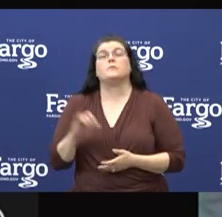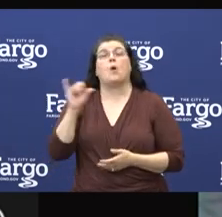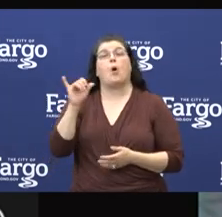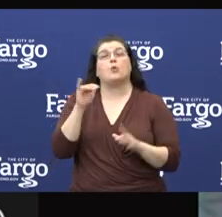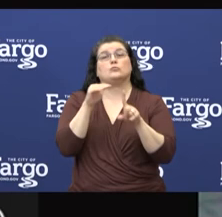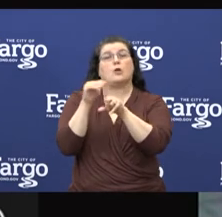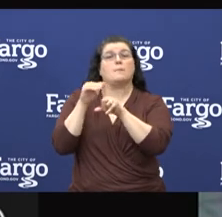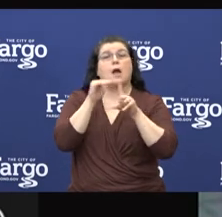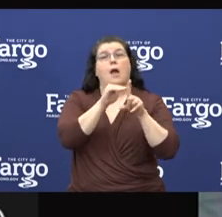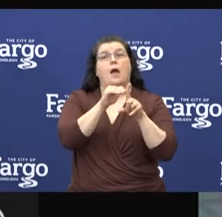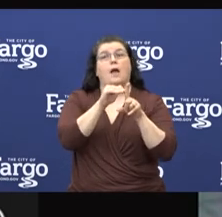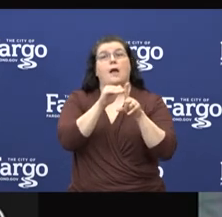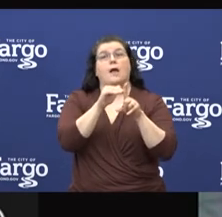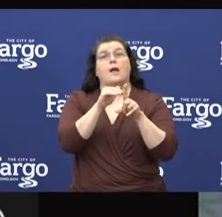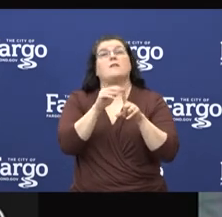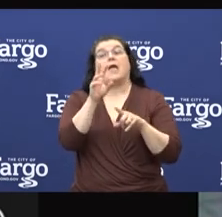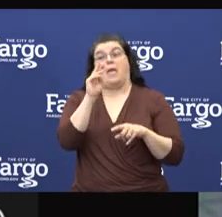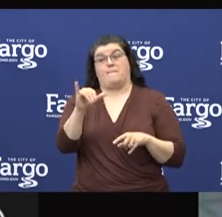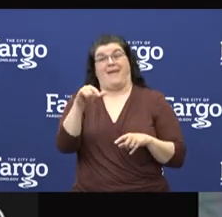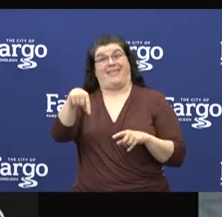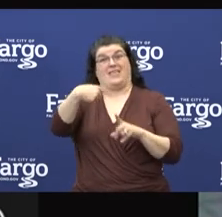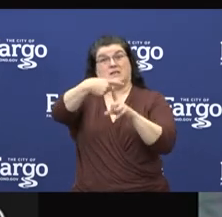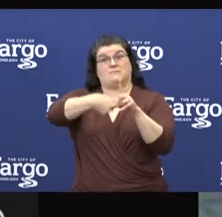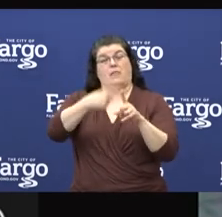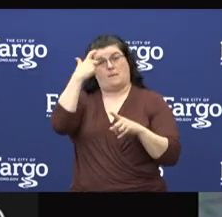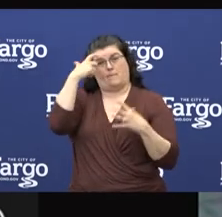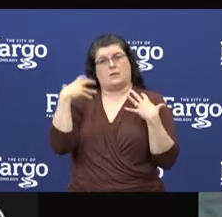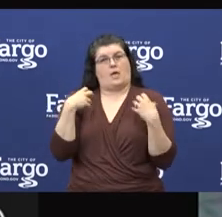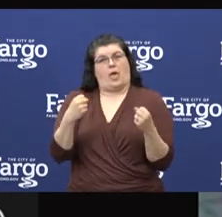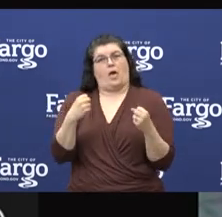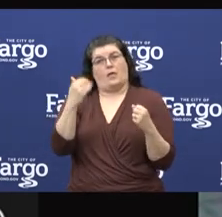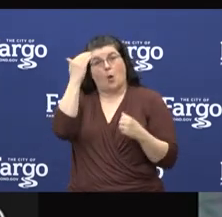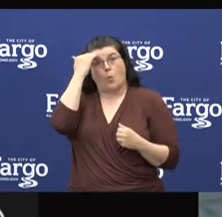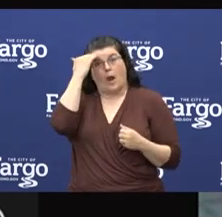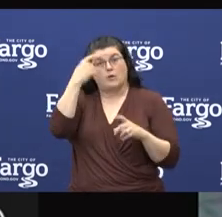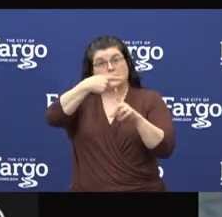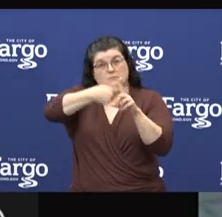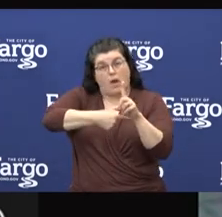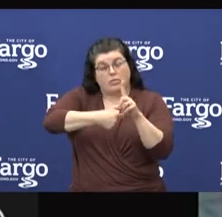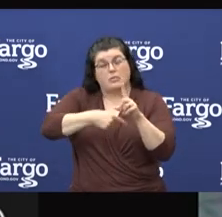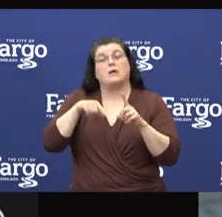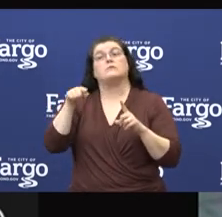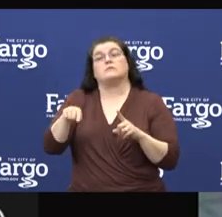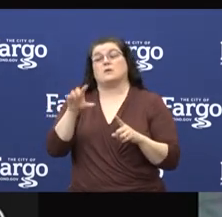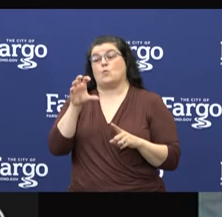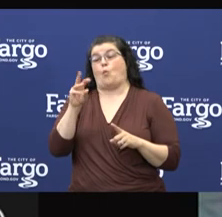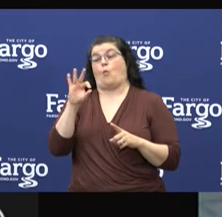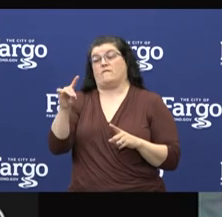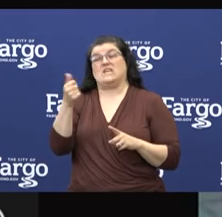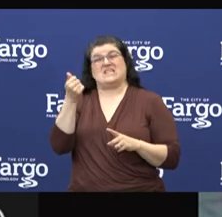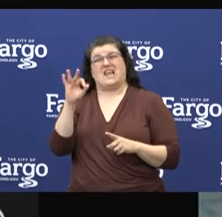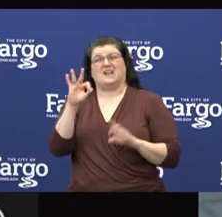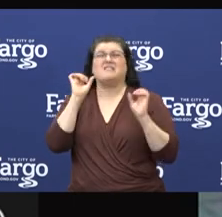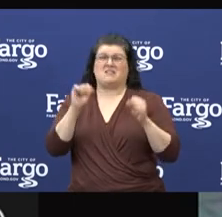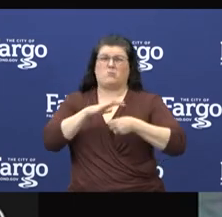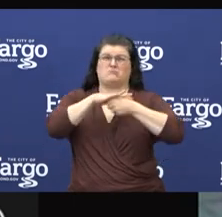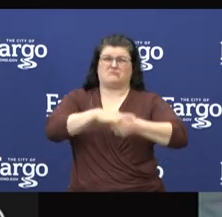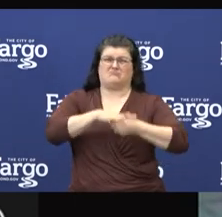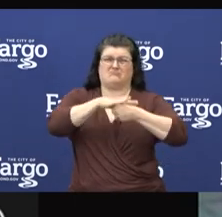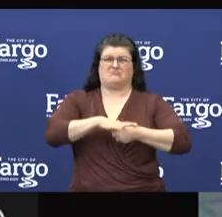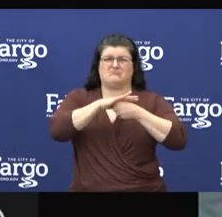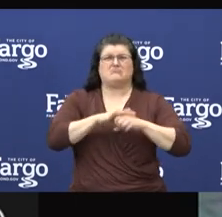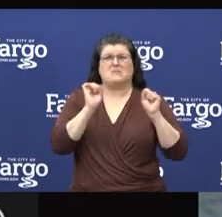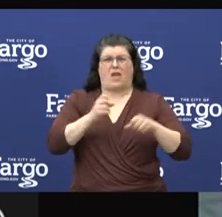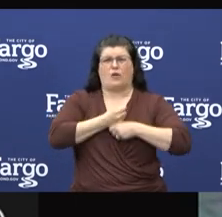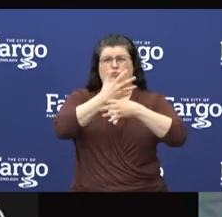public that May is Mental Health Awareness Month. The outbreak of COVID-19 can be stressful for people, for all of